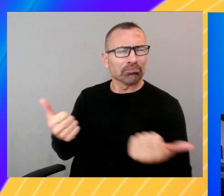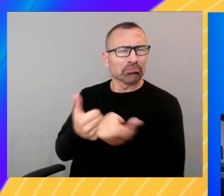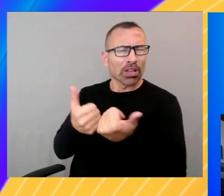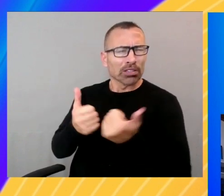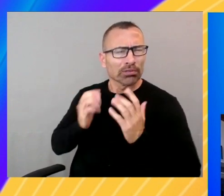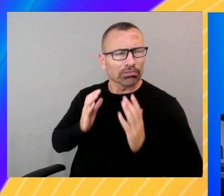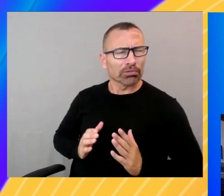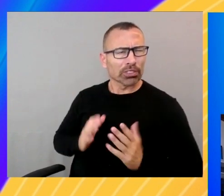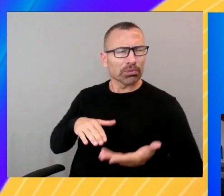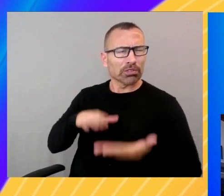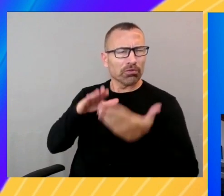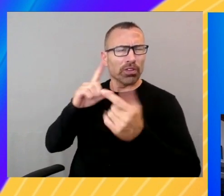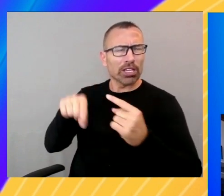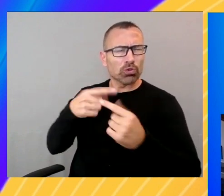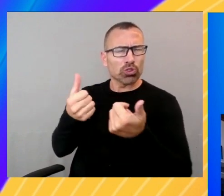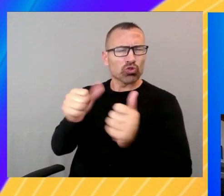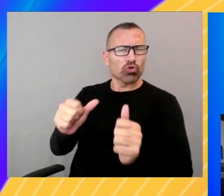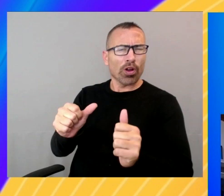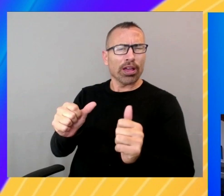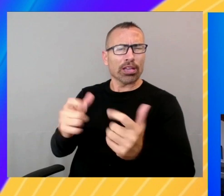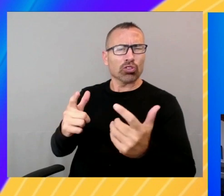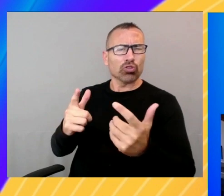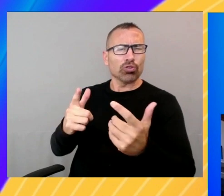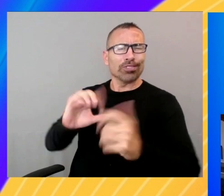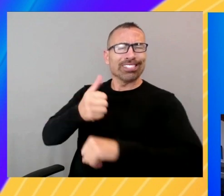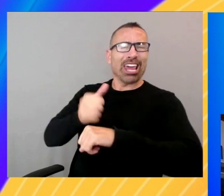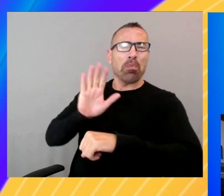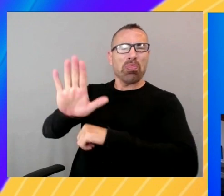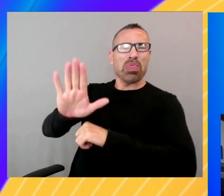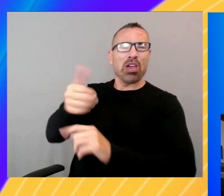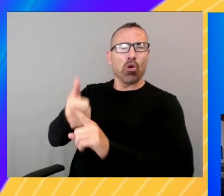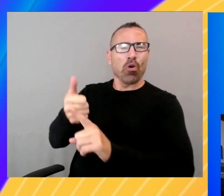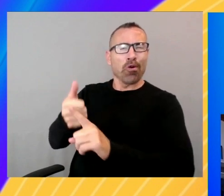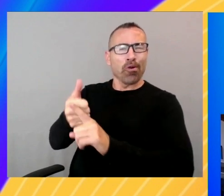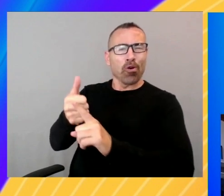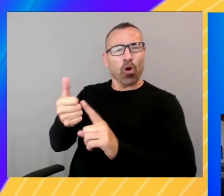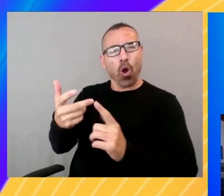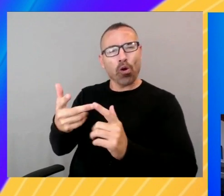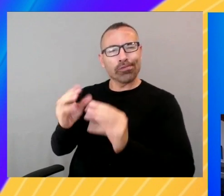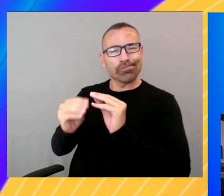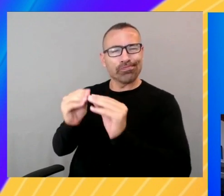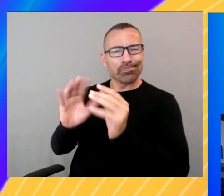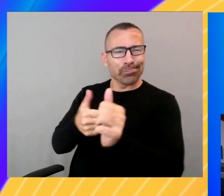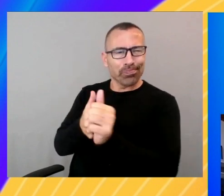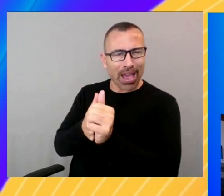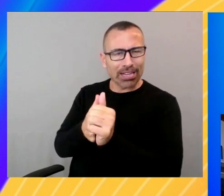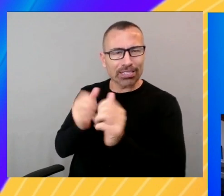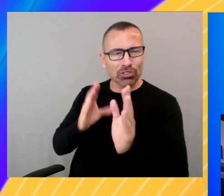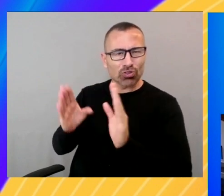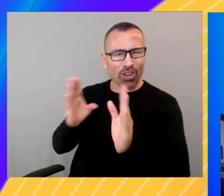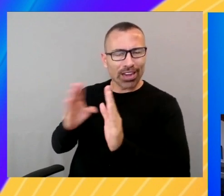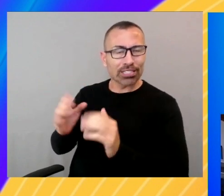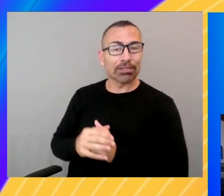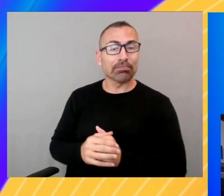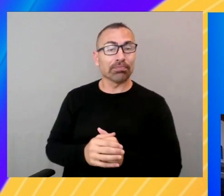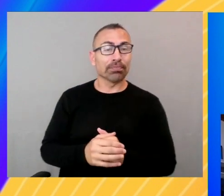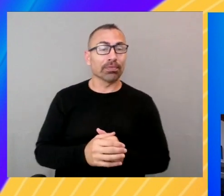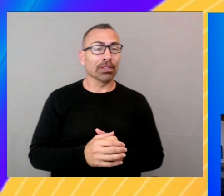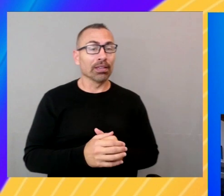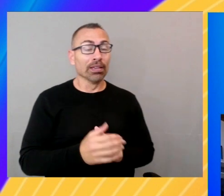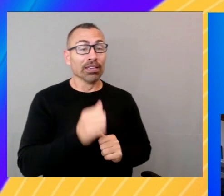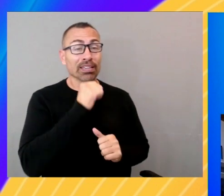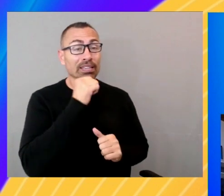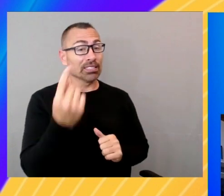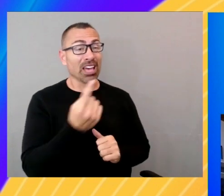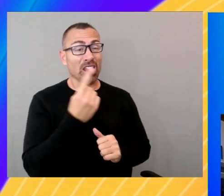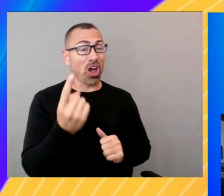to deploy their own patching strategies? Yeah, so patching, it isn't always as simple as just go ahead and push it out. It's ready